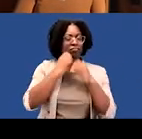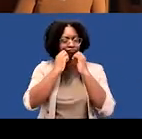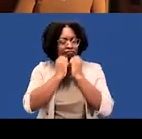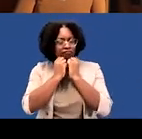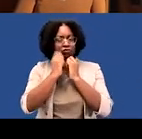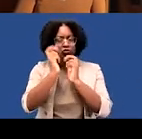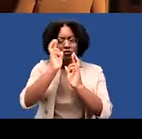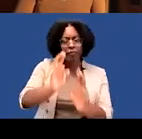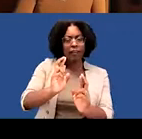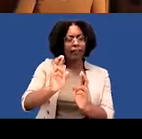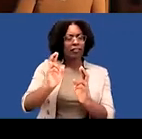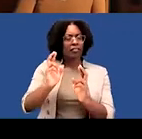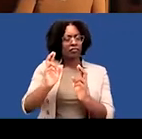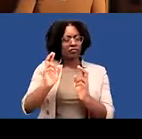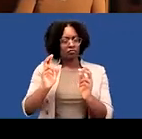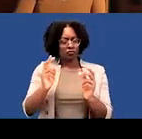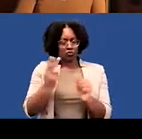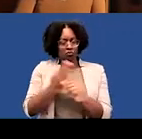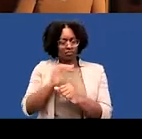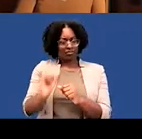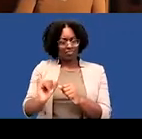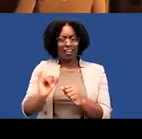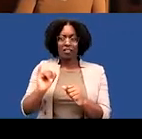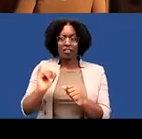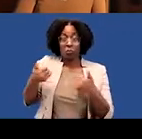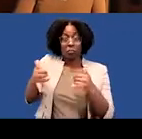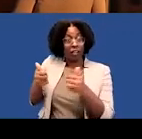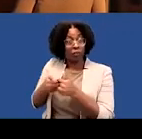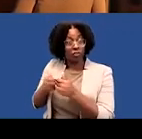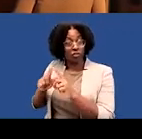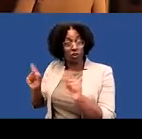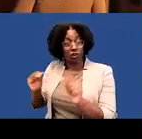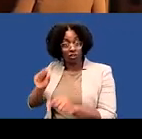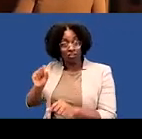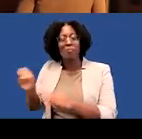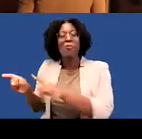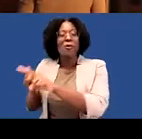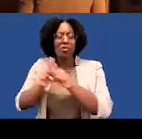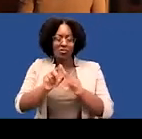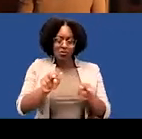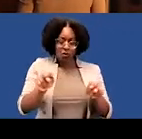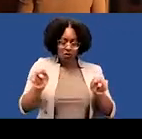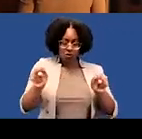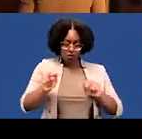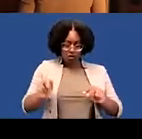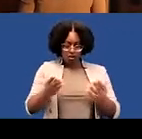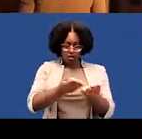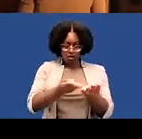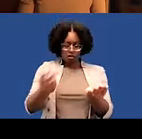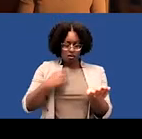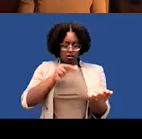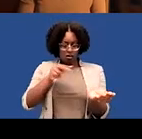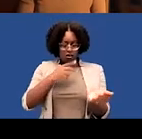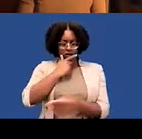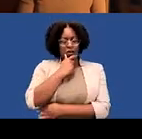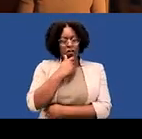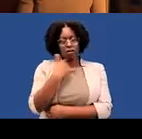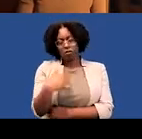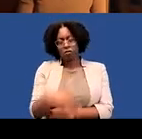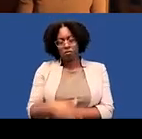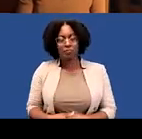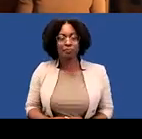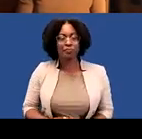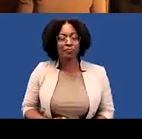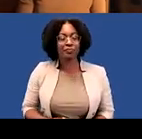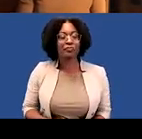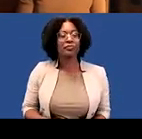respect also and honoring the people in the project. So I'm gonna share just a couple installation shots. So